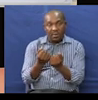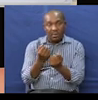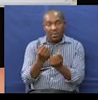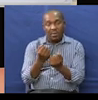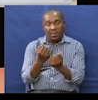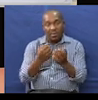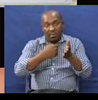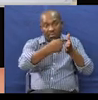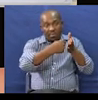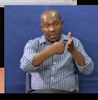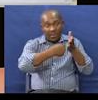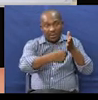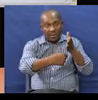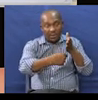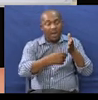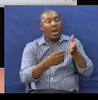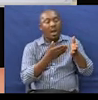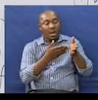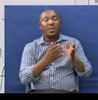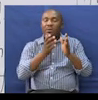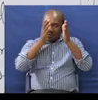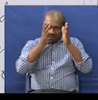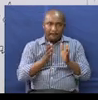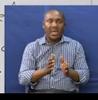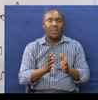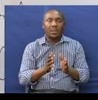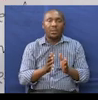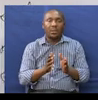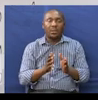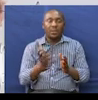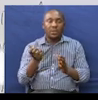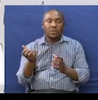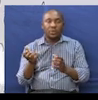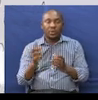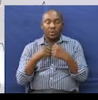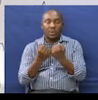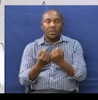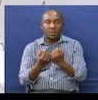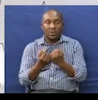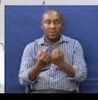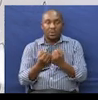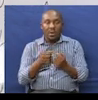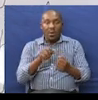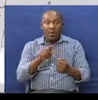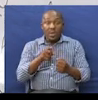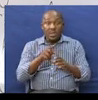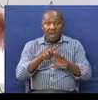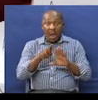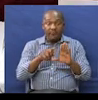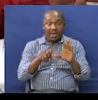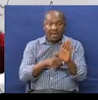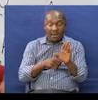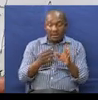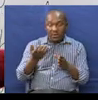mentioned were the main social organization and production which African societies